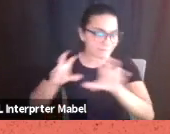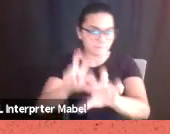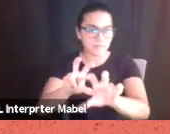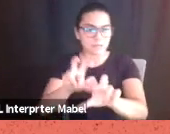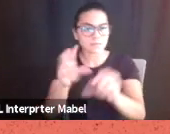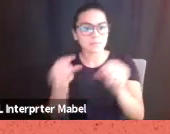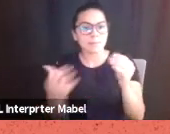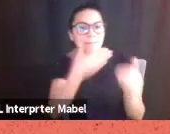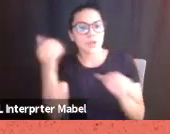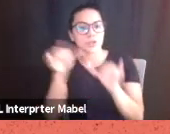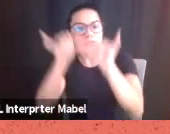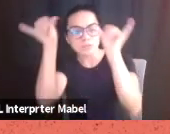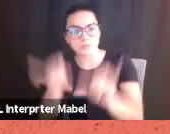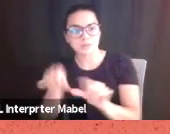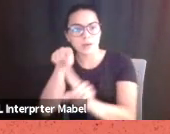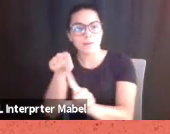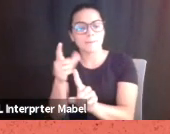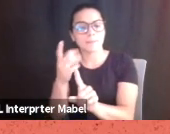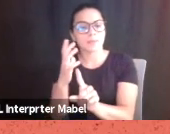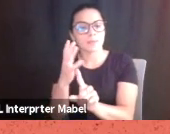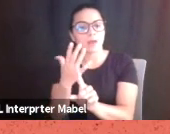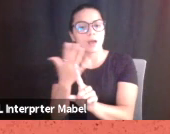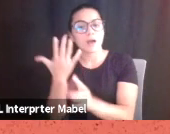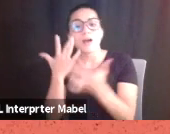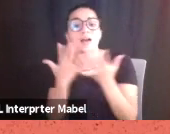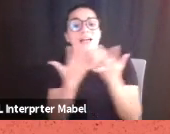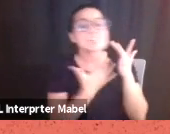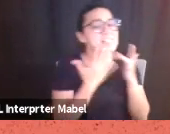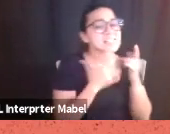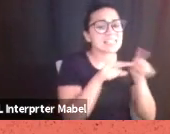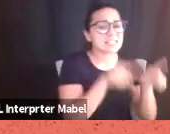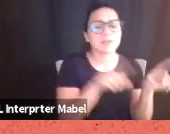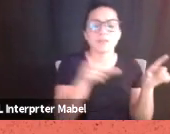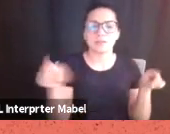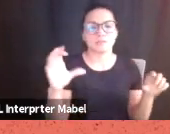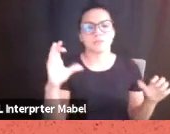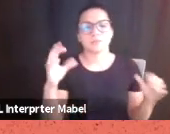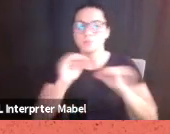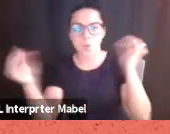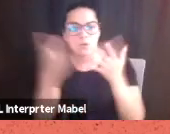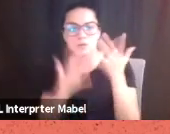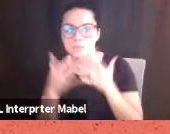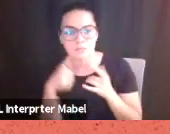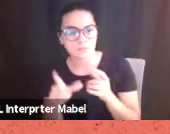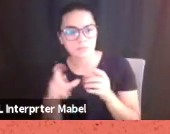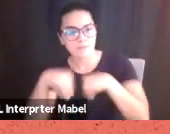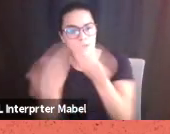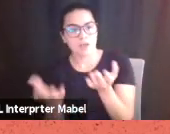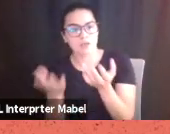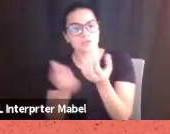support, healing, and end to violence that they want. Sit with that for a second. And I think